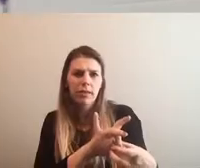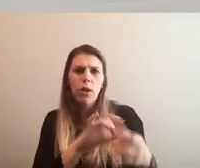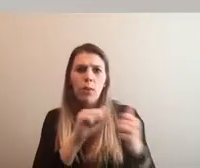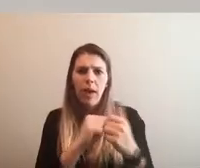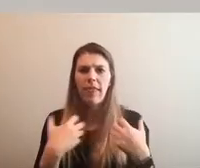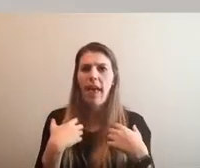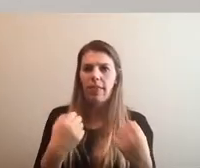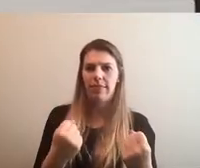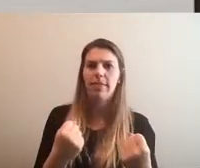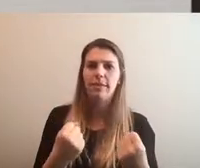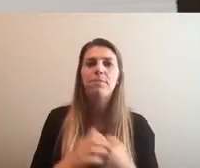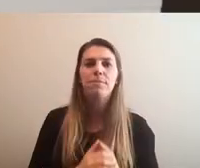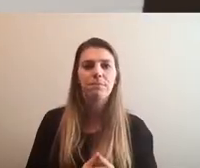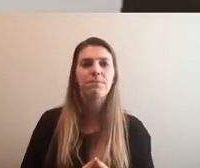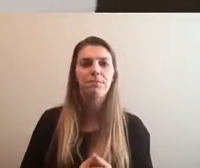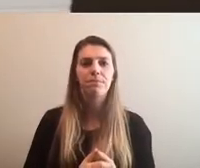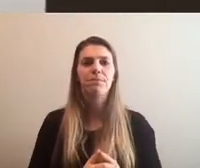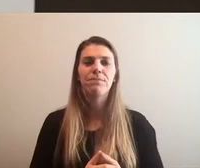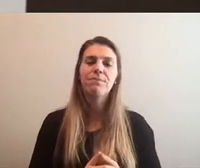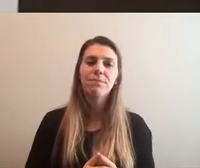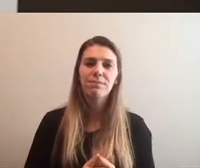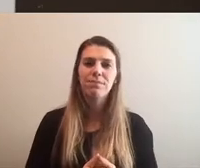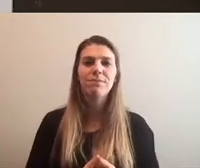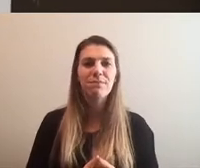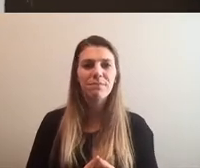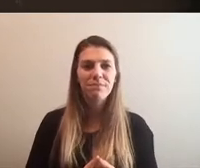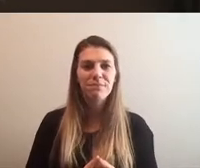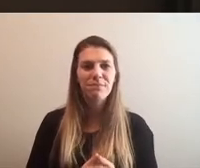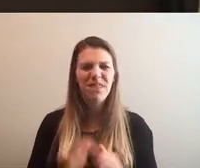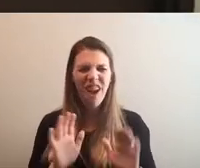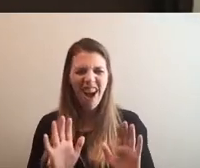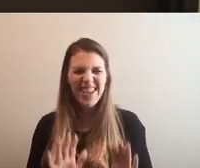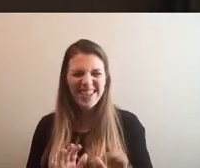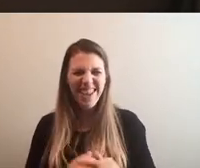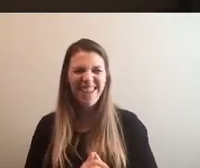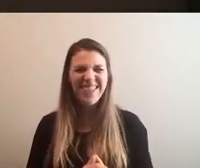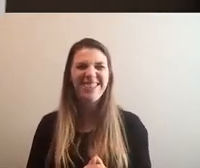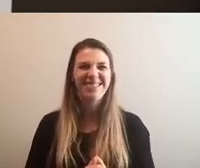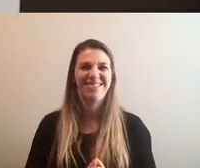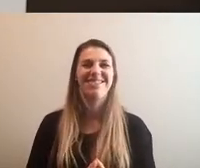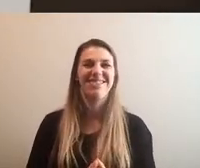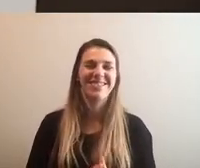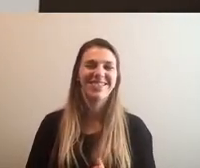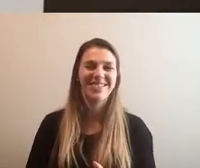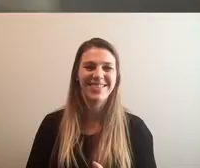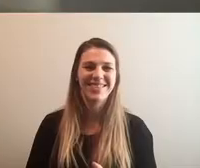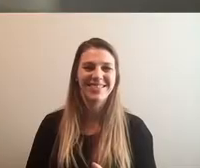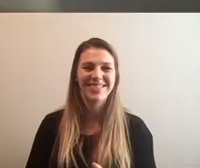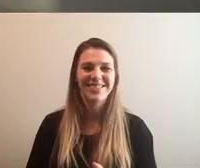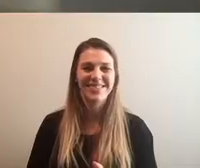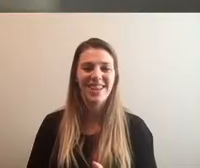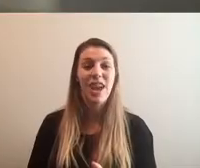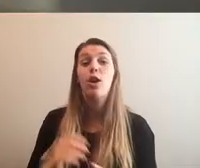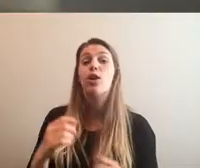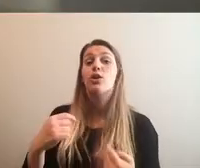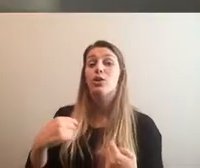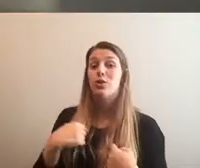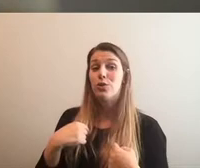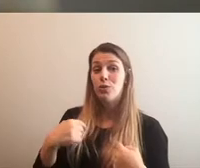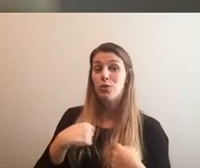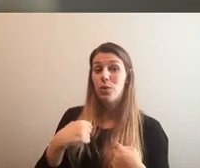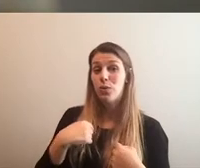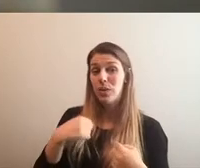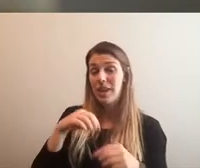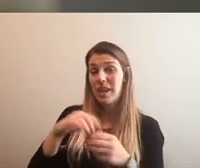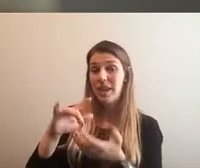Woo! Awesome! When I was in